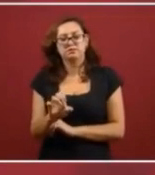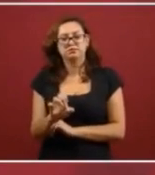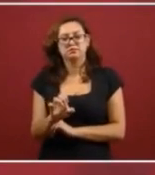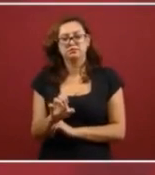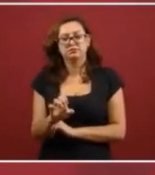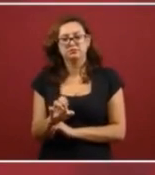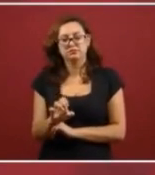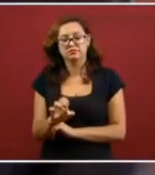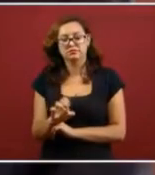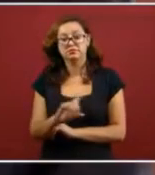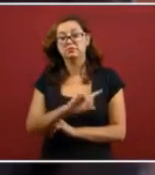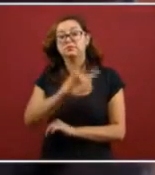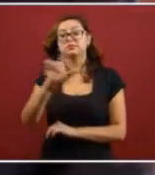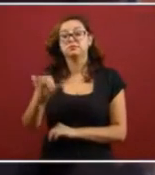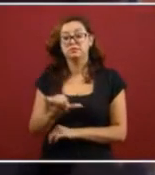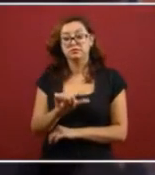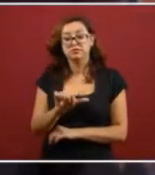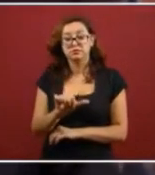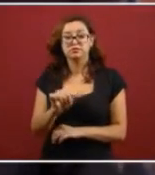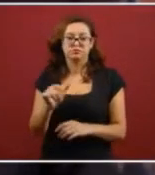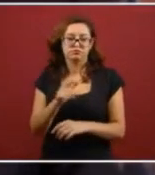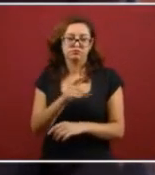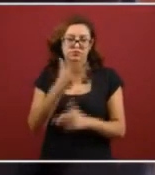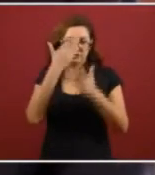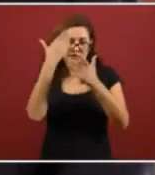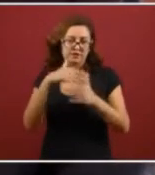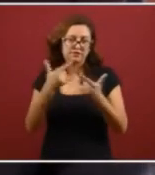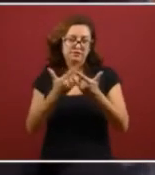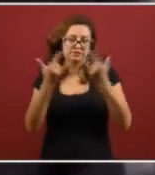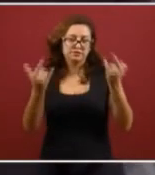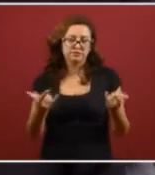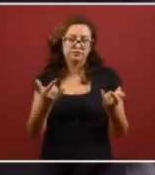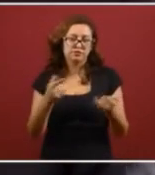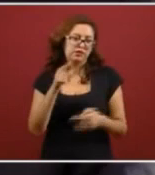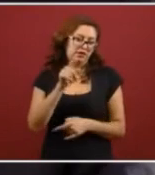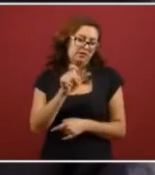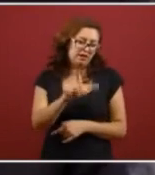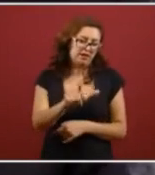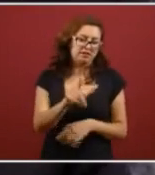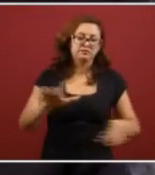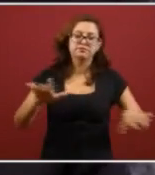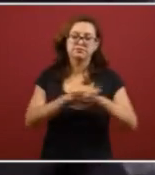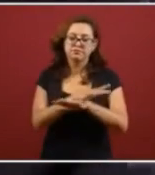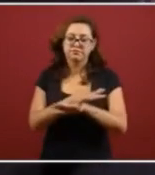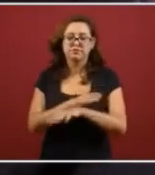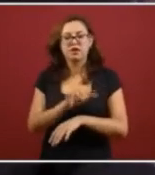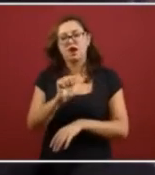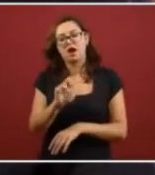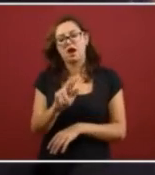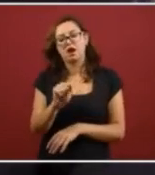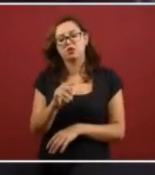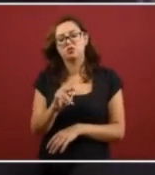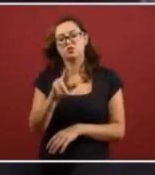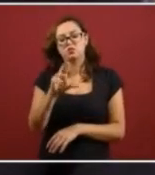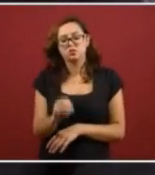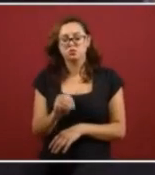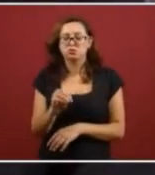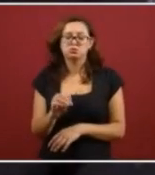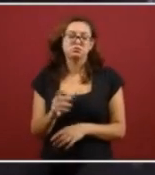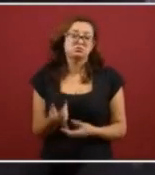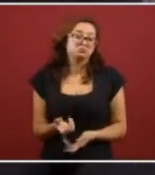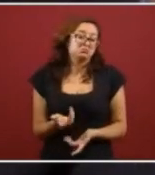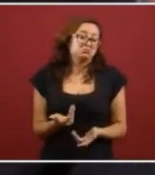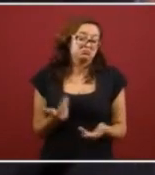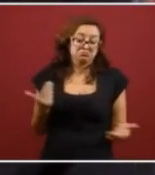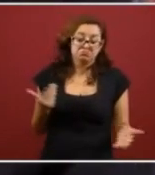sabemos sobre Gustavo Ponce, entró Arturo, y él concluyó,